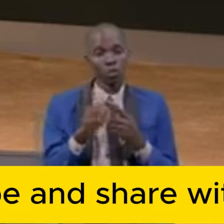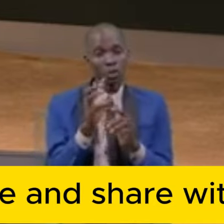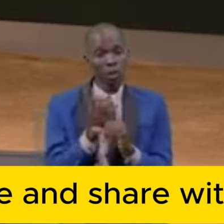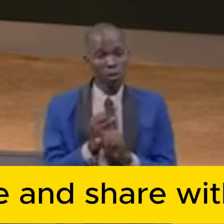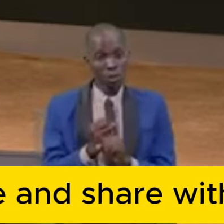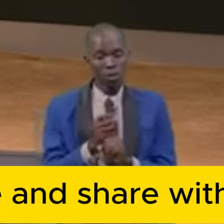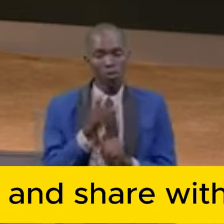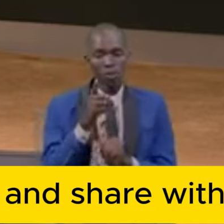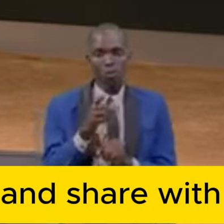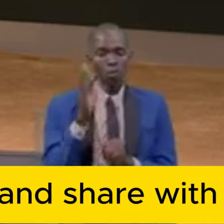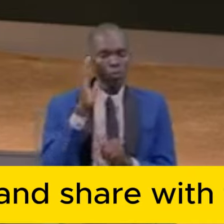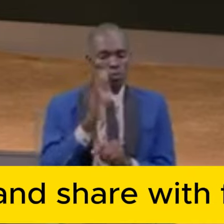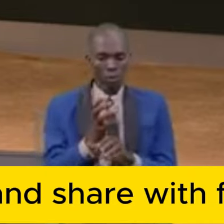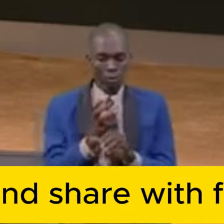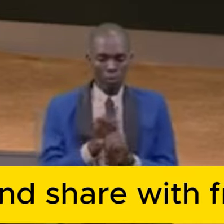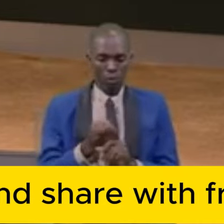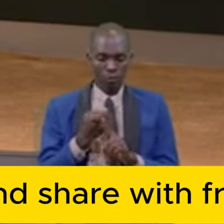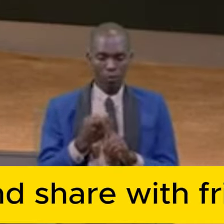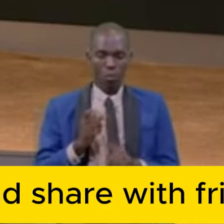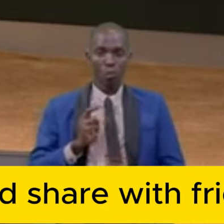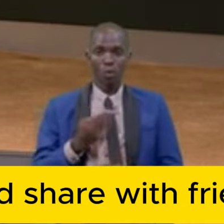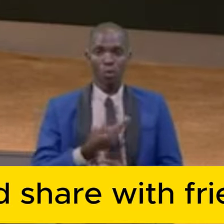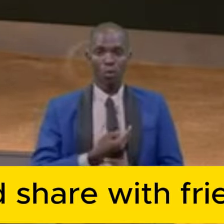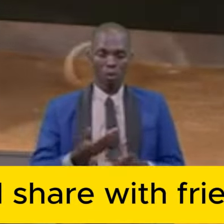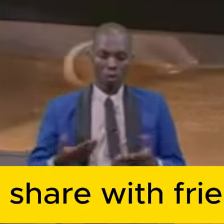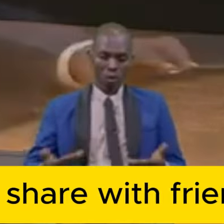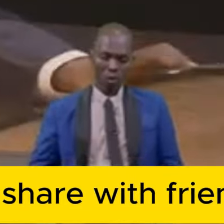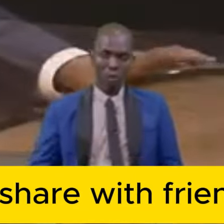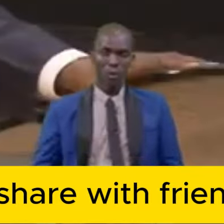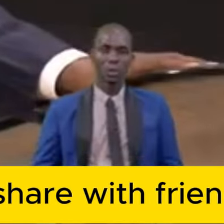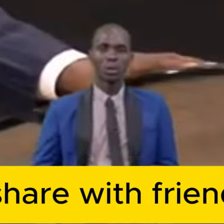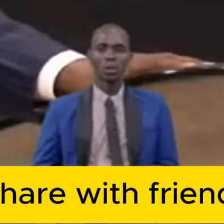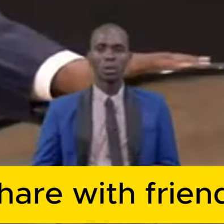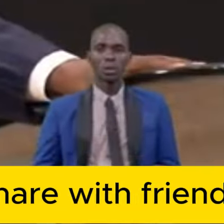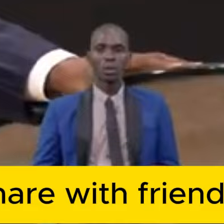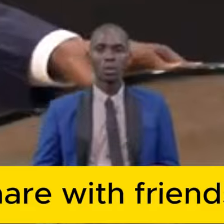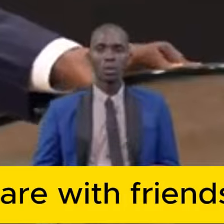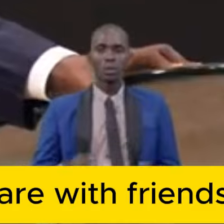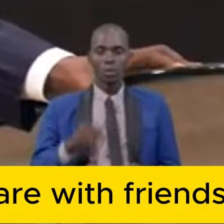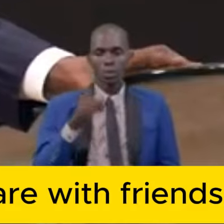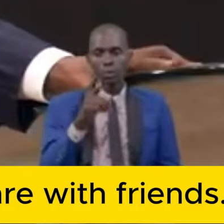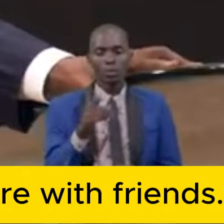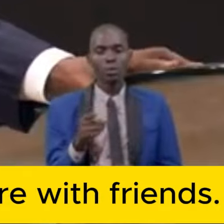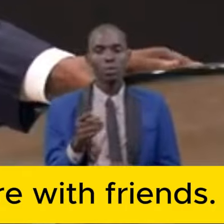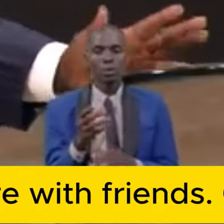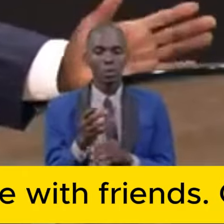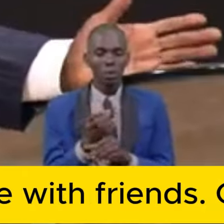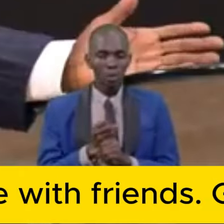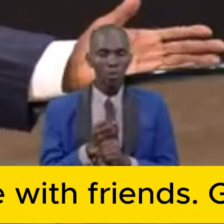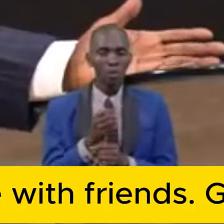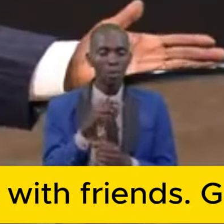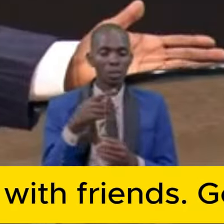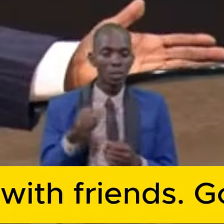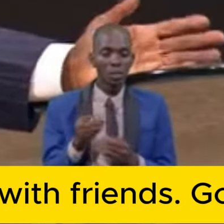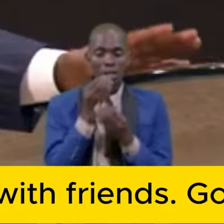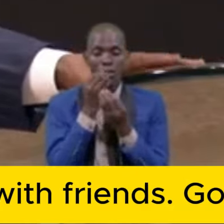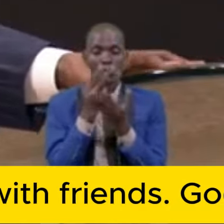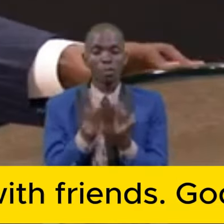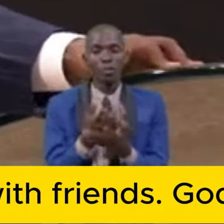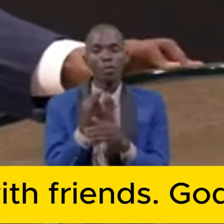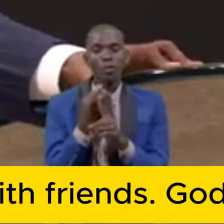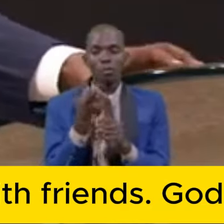have from us here. You hear from the Word of God that is